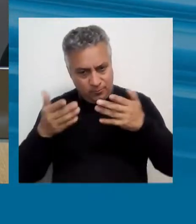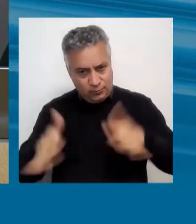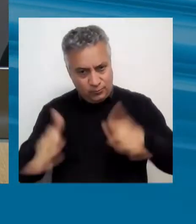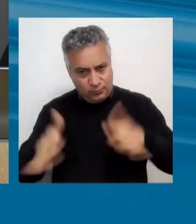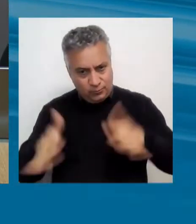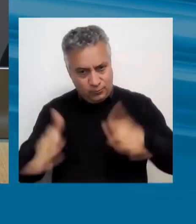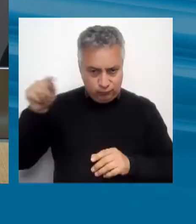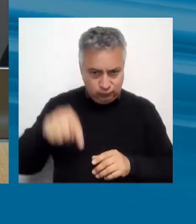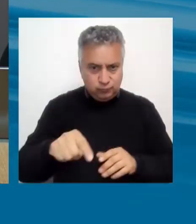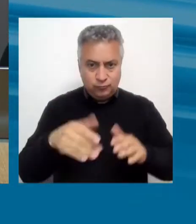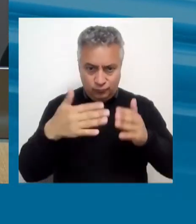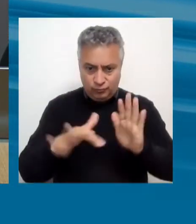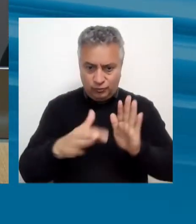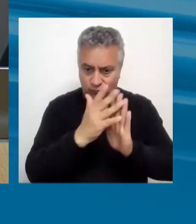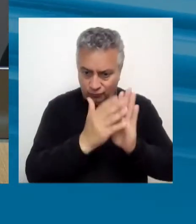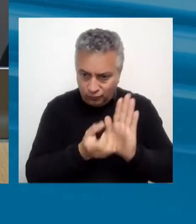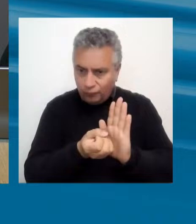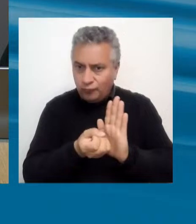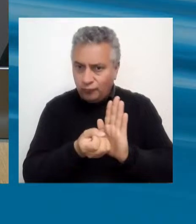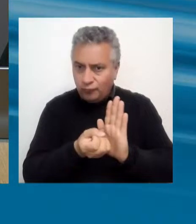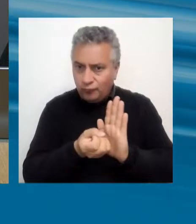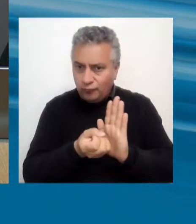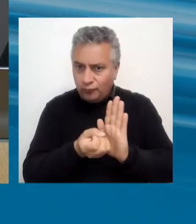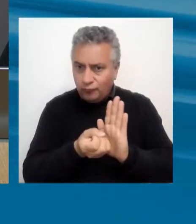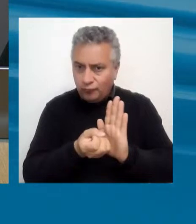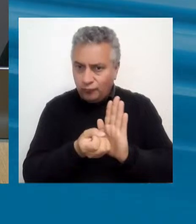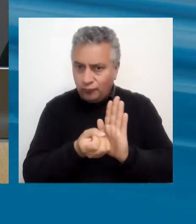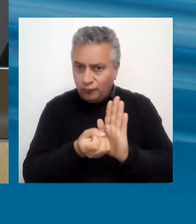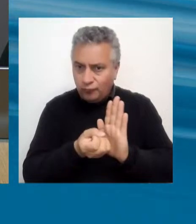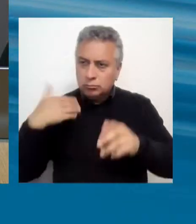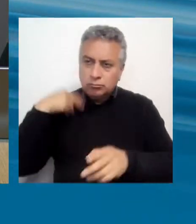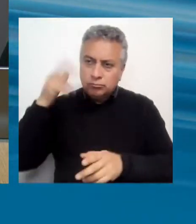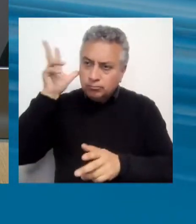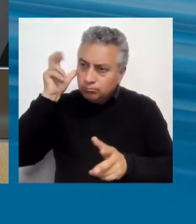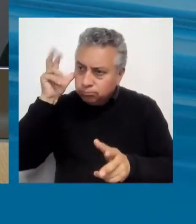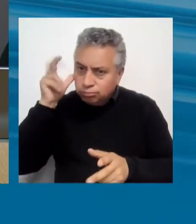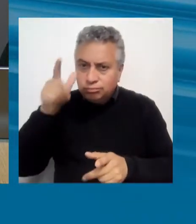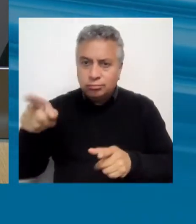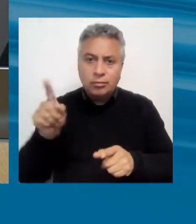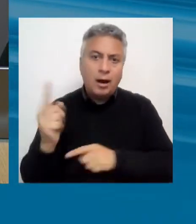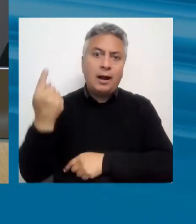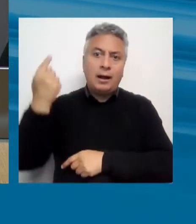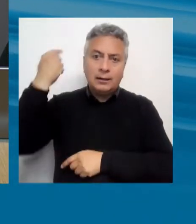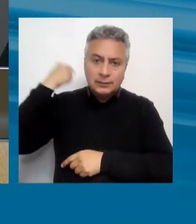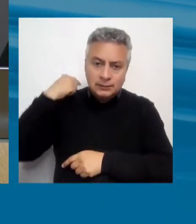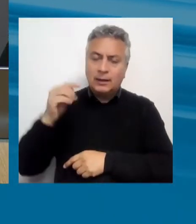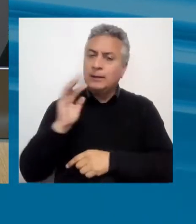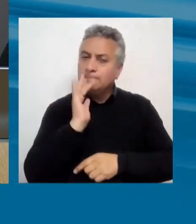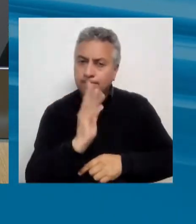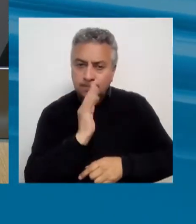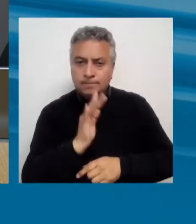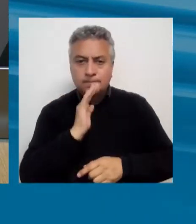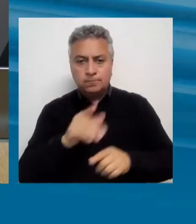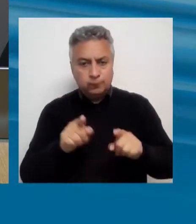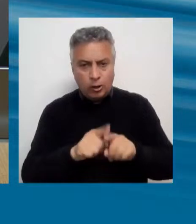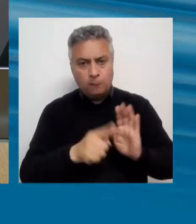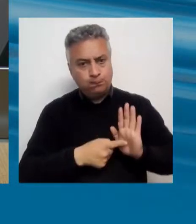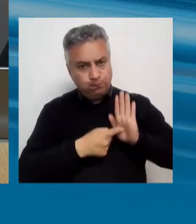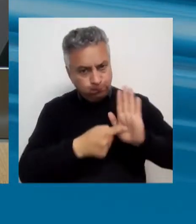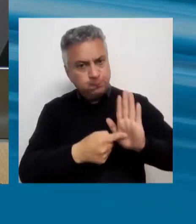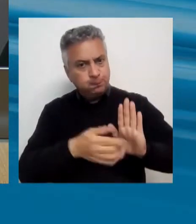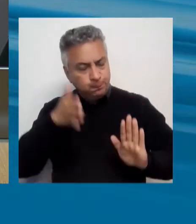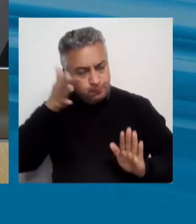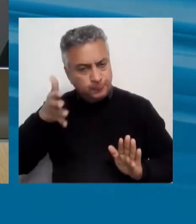made by you yesterday, very passionately made and very, I think, very much reflecting the fact that you know the